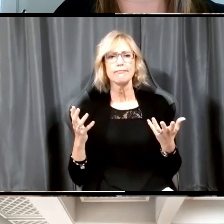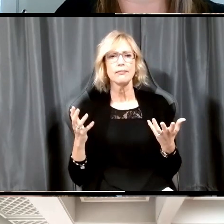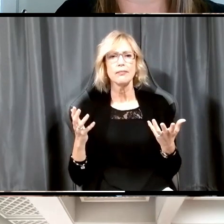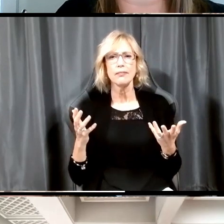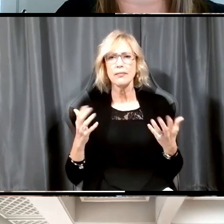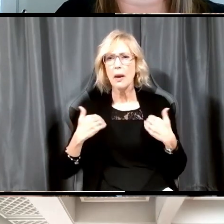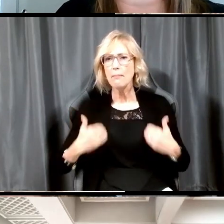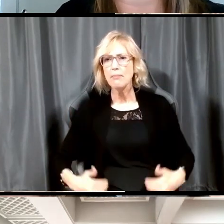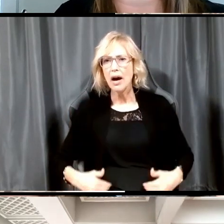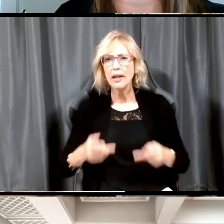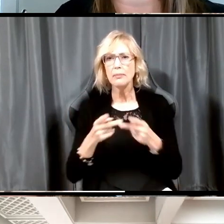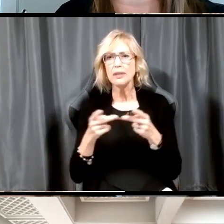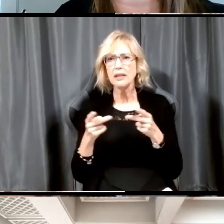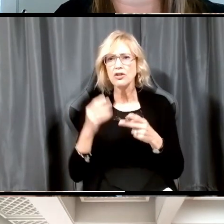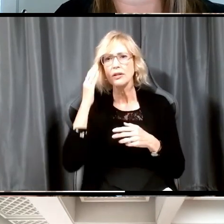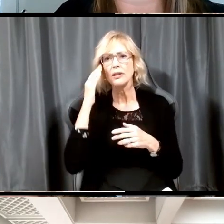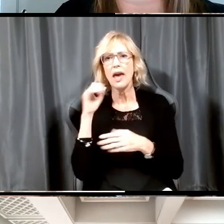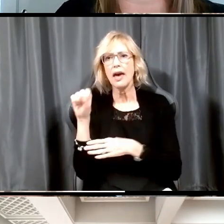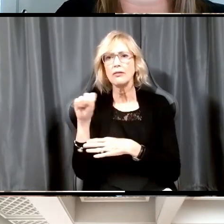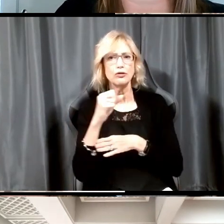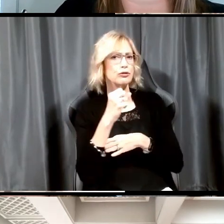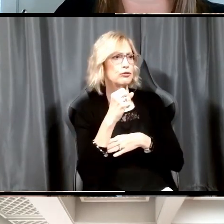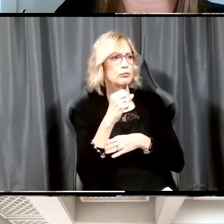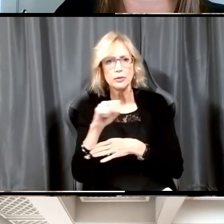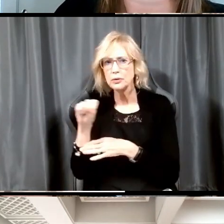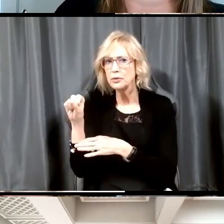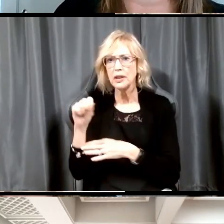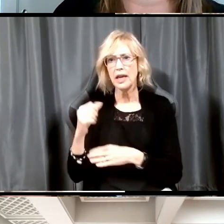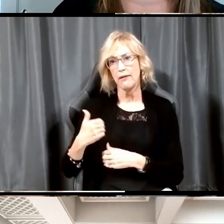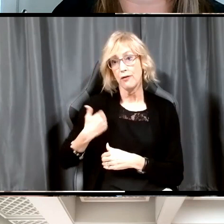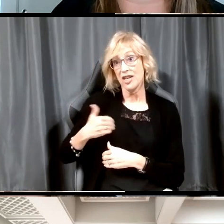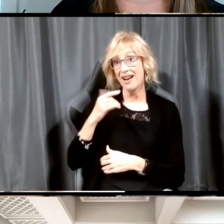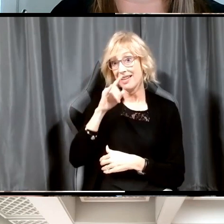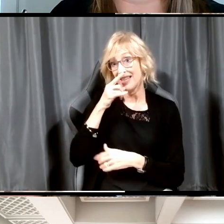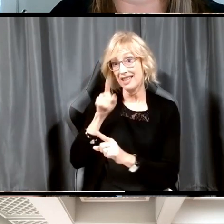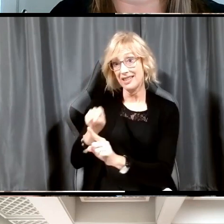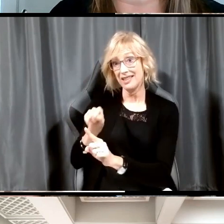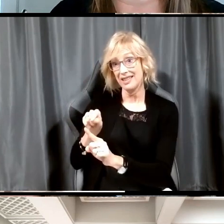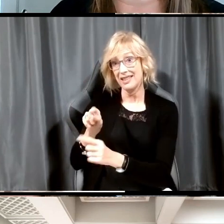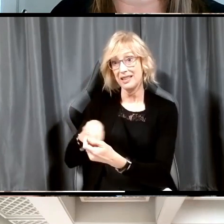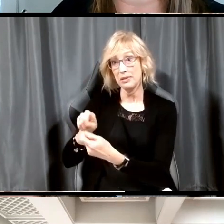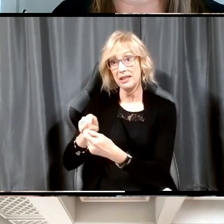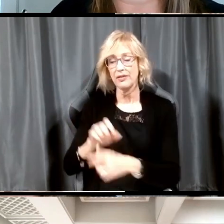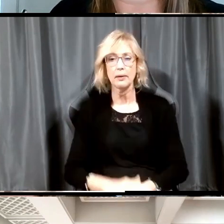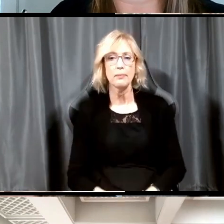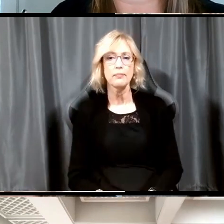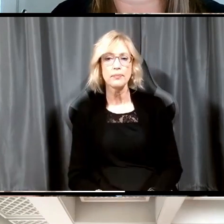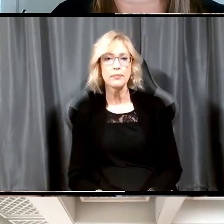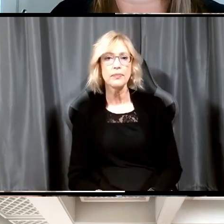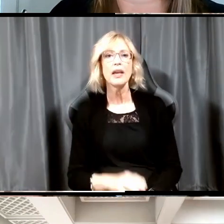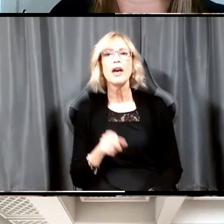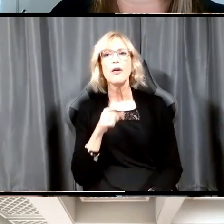body positions and head positions for these young kids in particular. So for visual